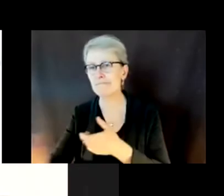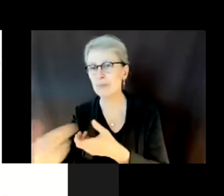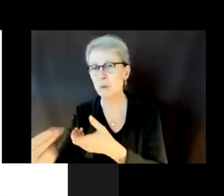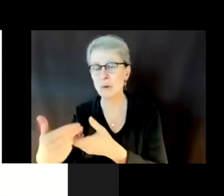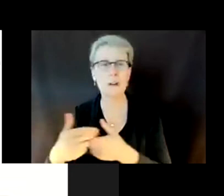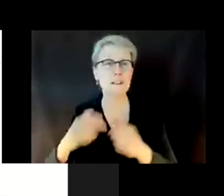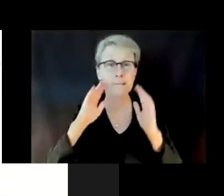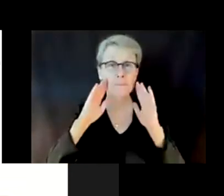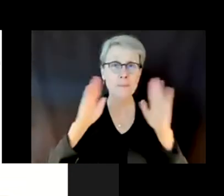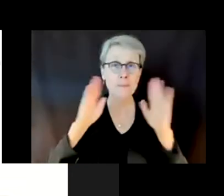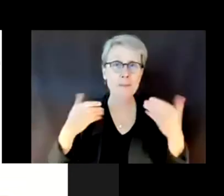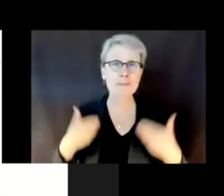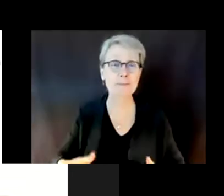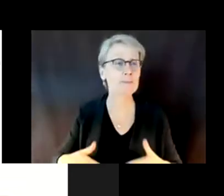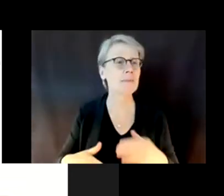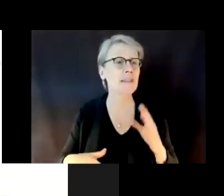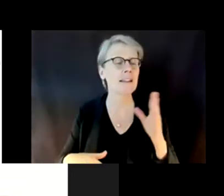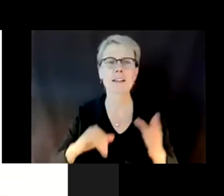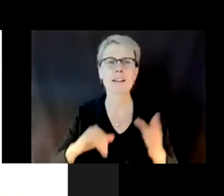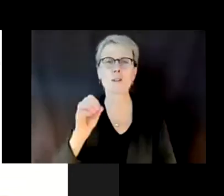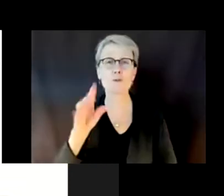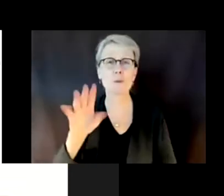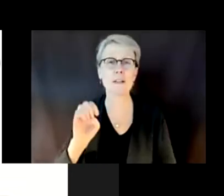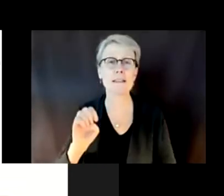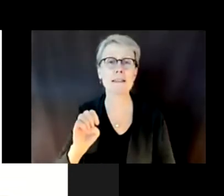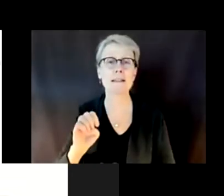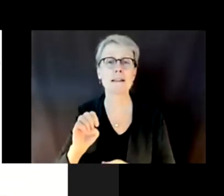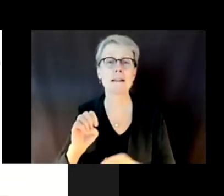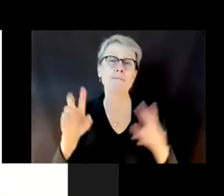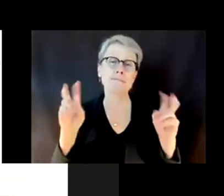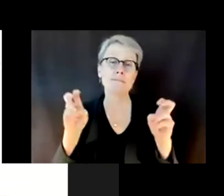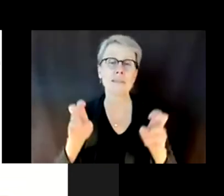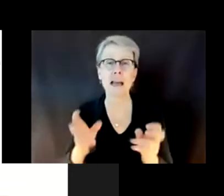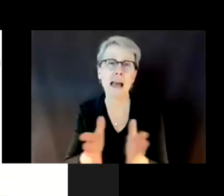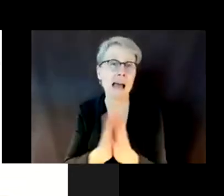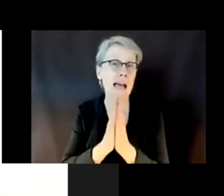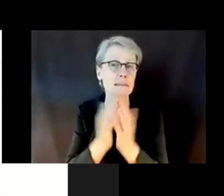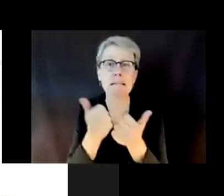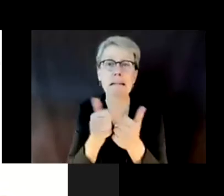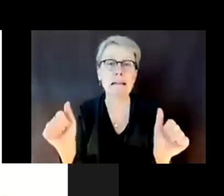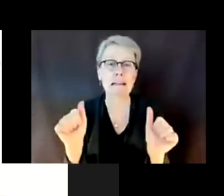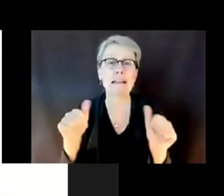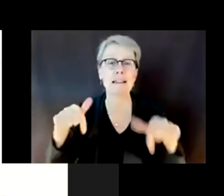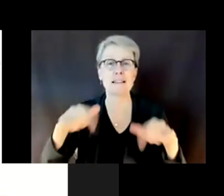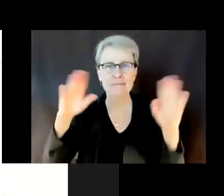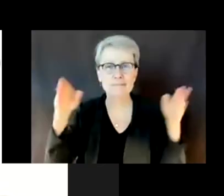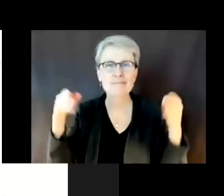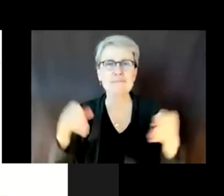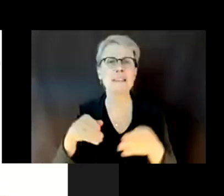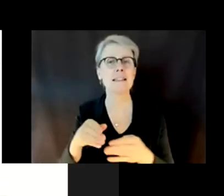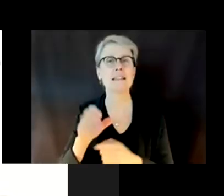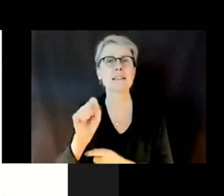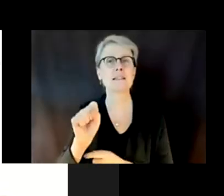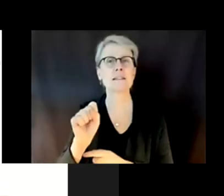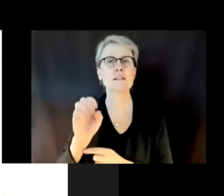So hello everyone, welcome to this week's Digital Ladders Ask Me Anything session. This one is on creating a simple social media